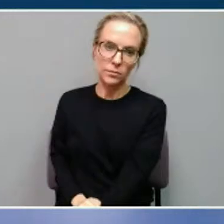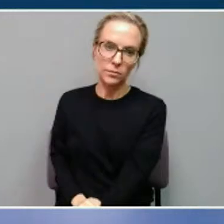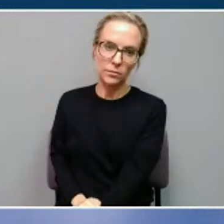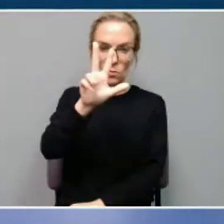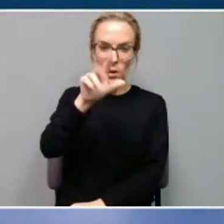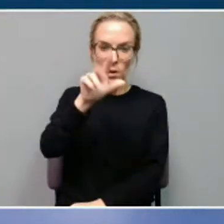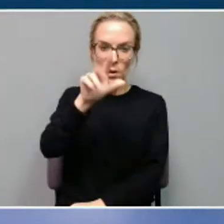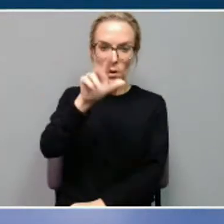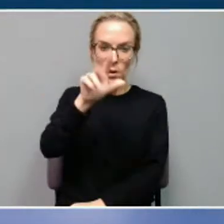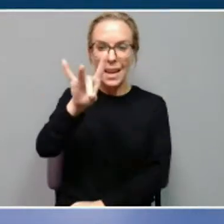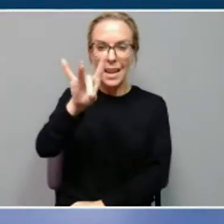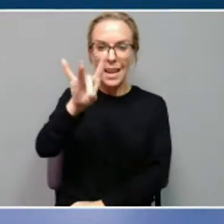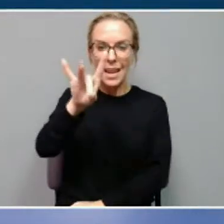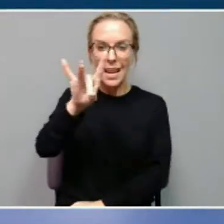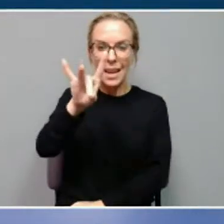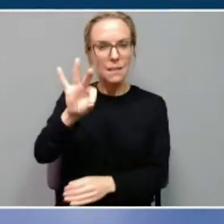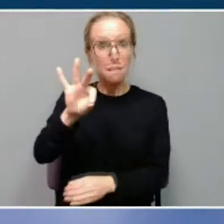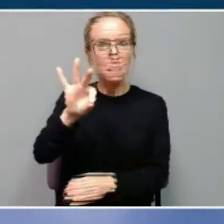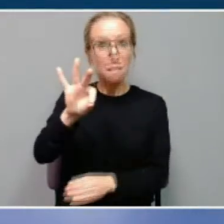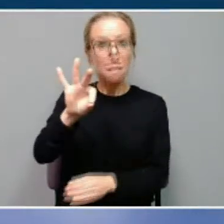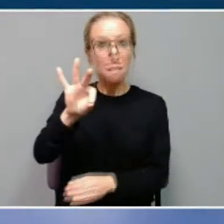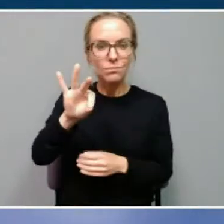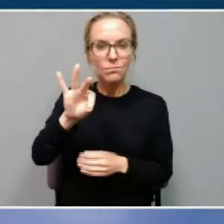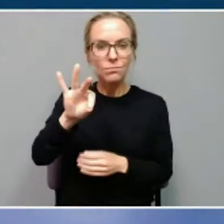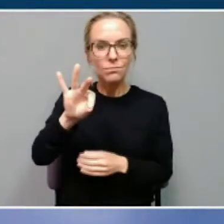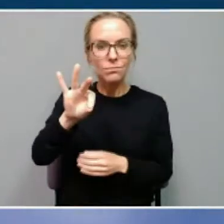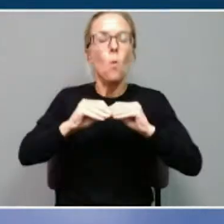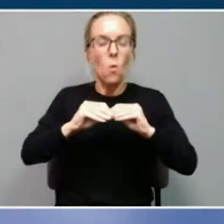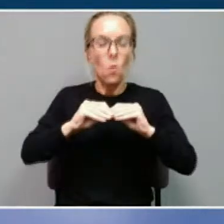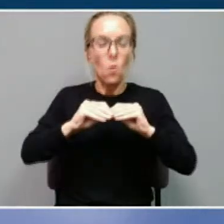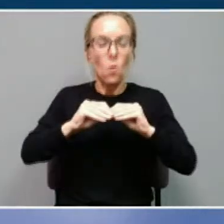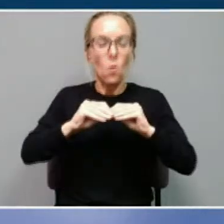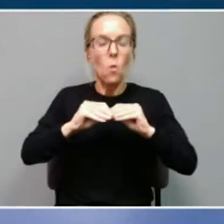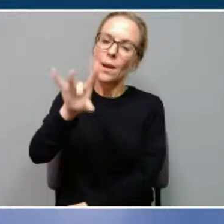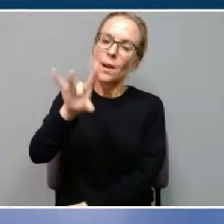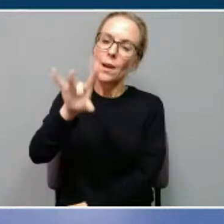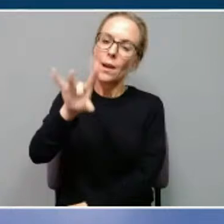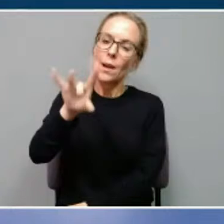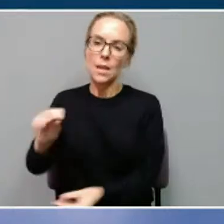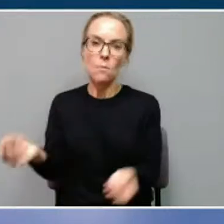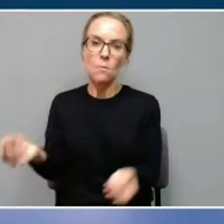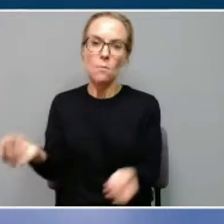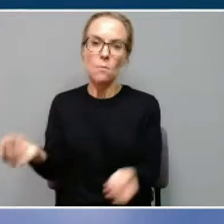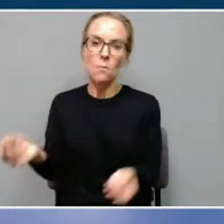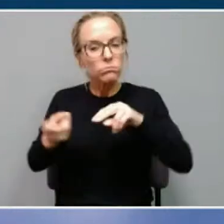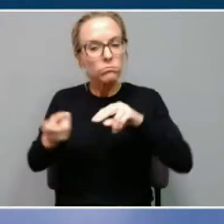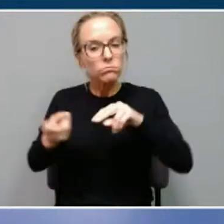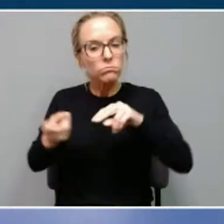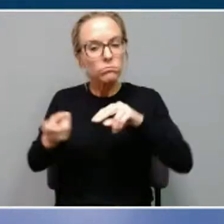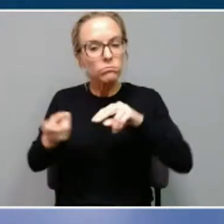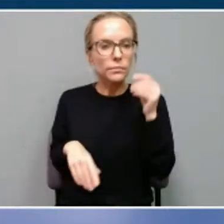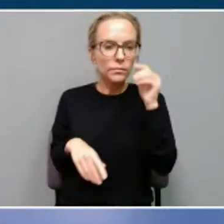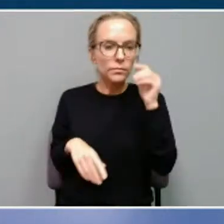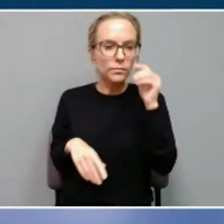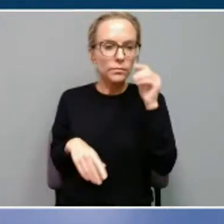3.89 times more. Next slide I'm going to show you, though, shows you